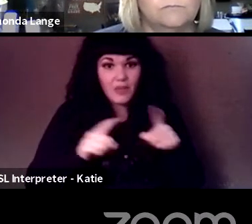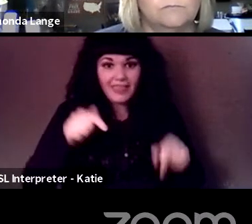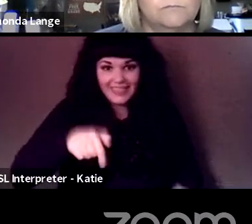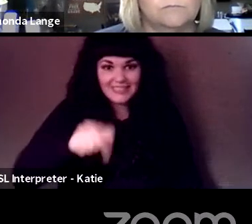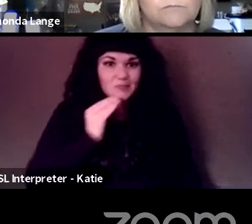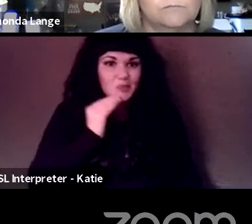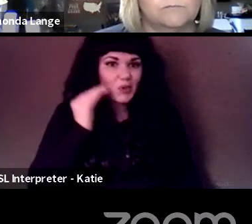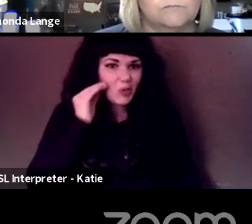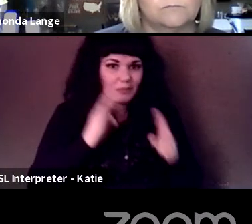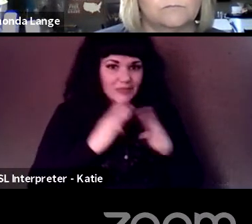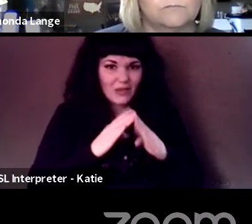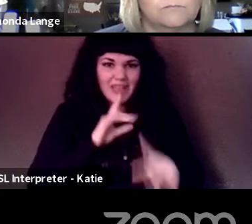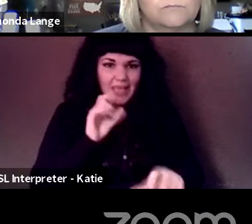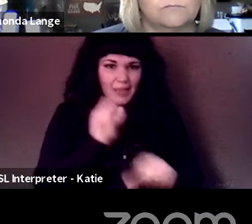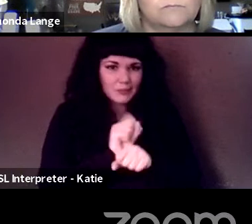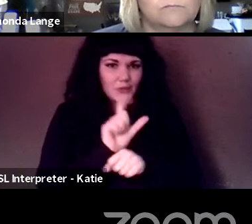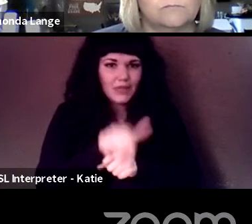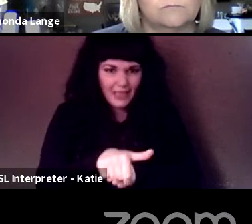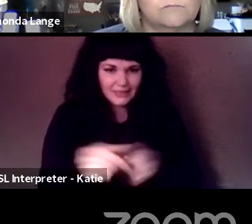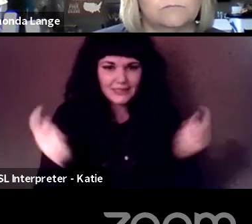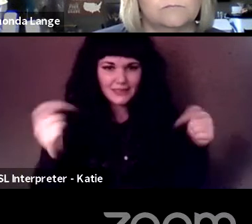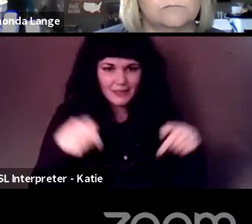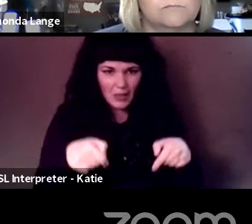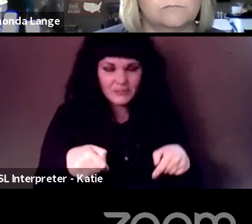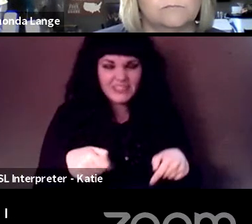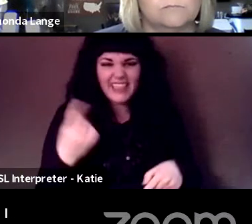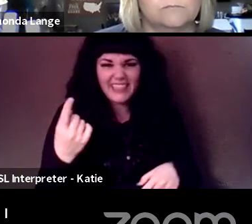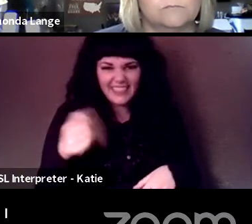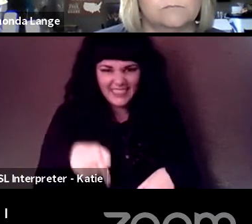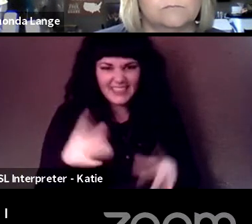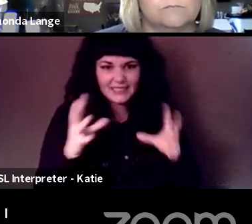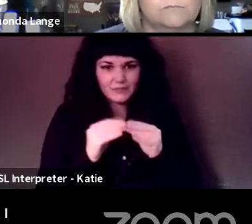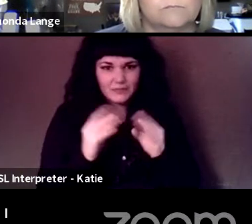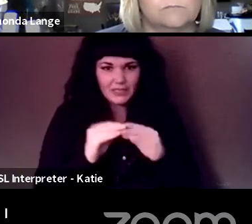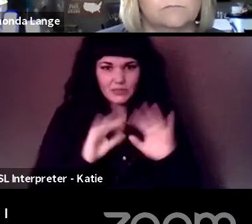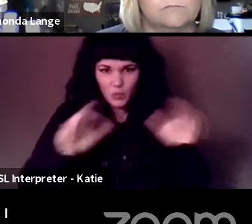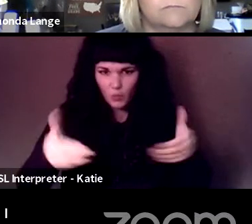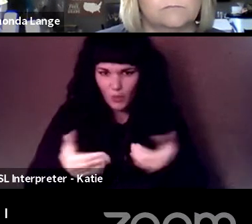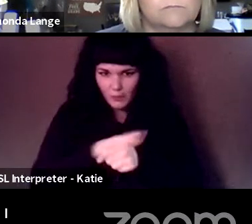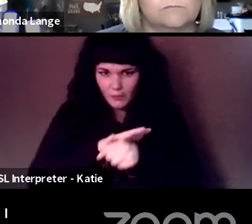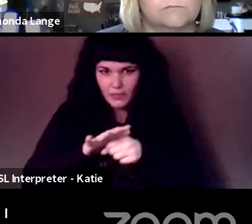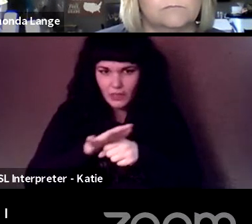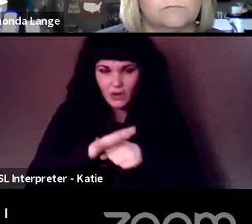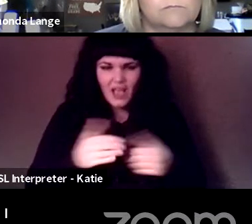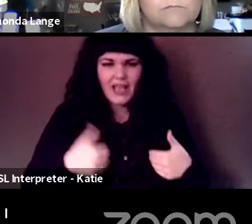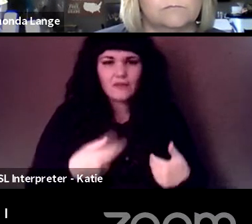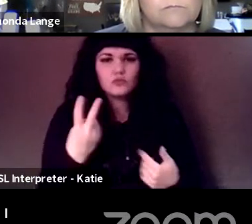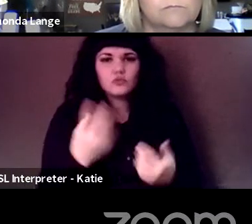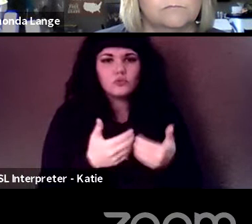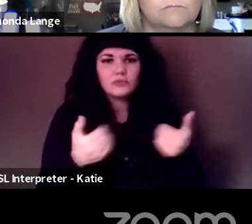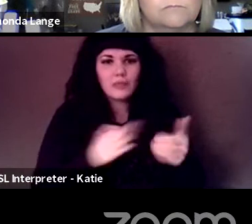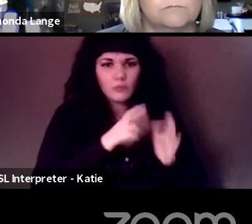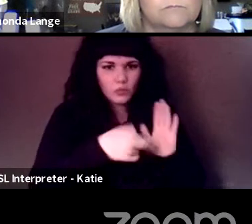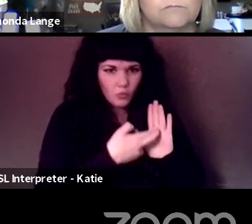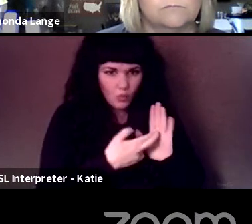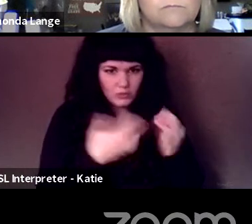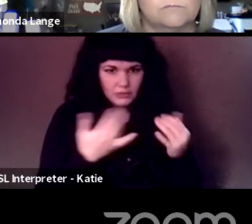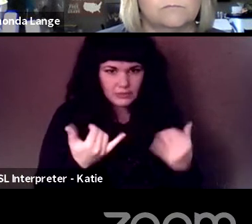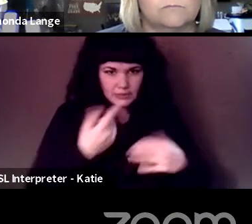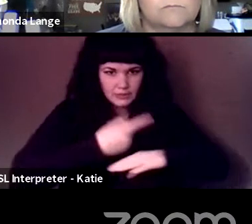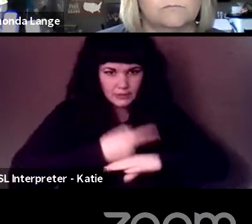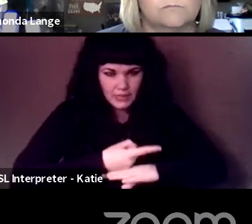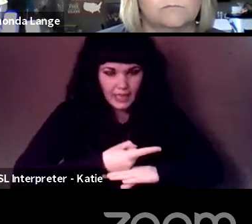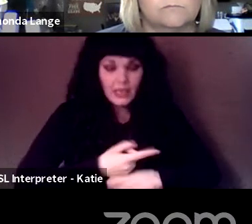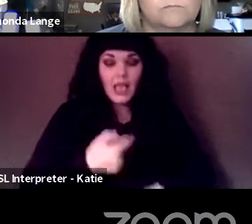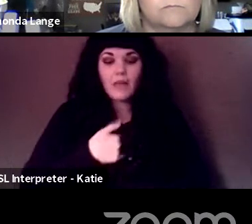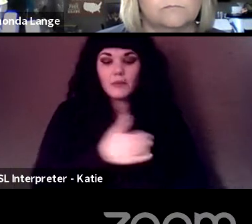and welcome you guys to the area. I'm here tonight wearing 2 different hats. The first one as a member of this community, the St. Joseph and Benton